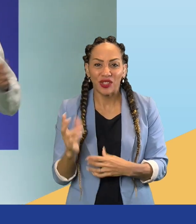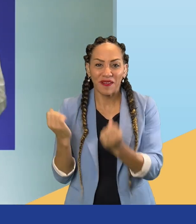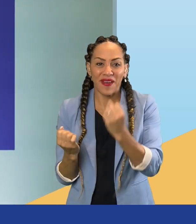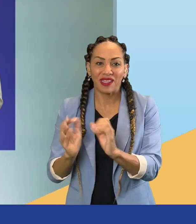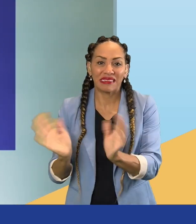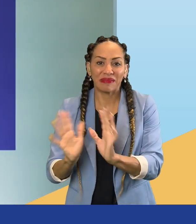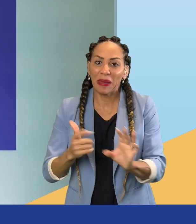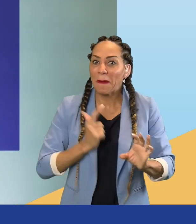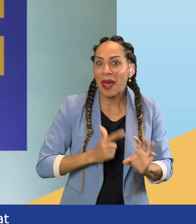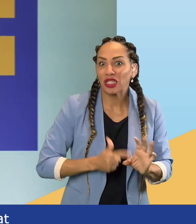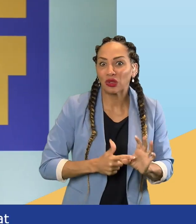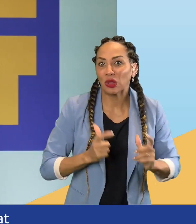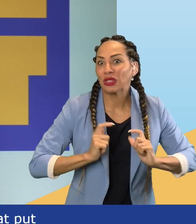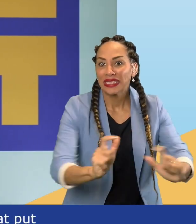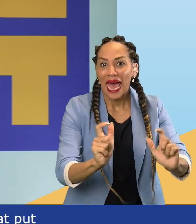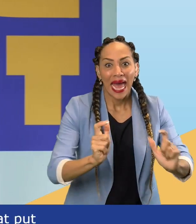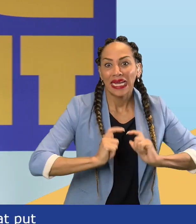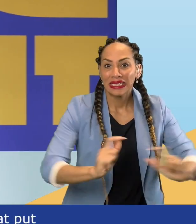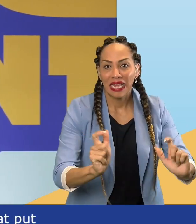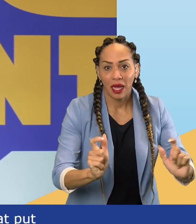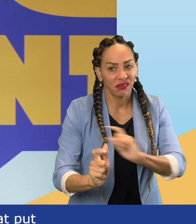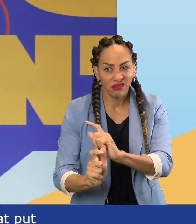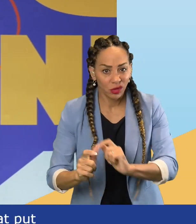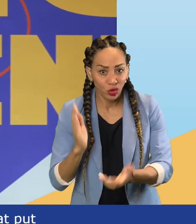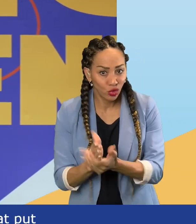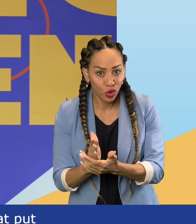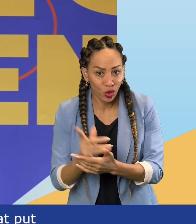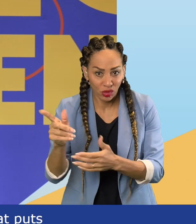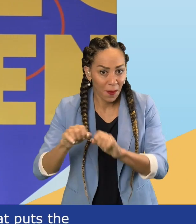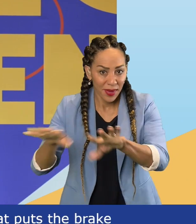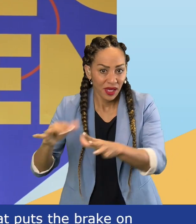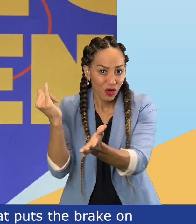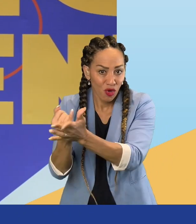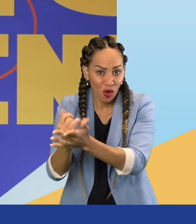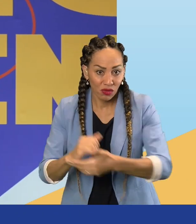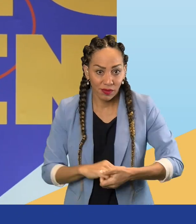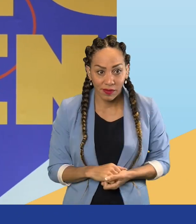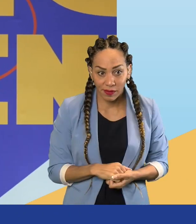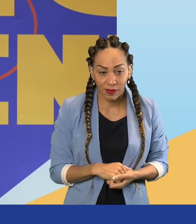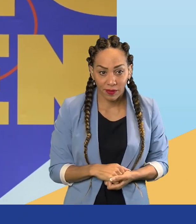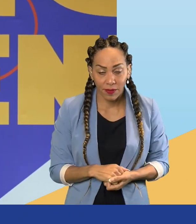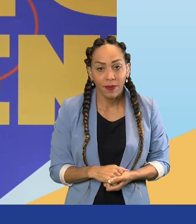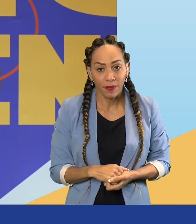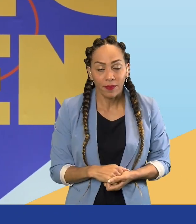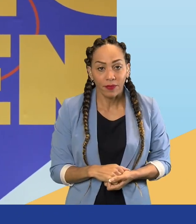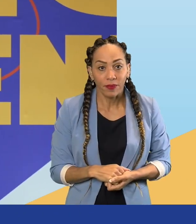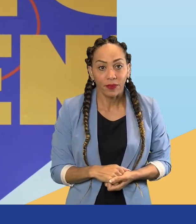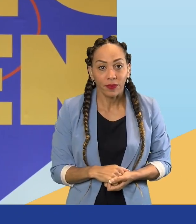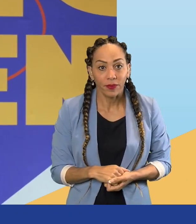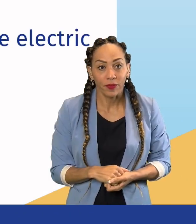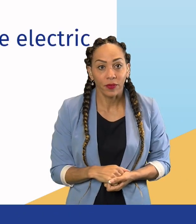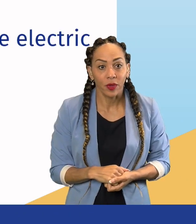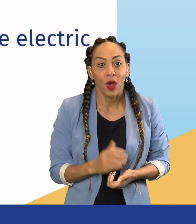stay. That is simply not the case. This year, we have said 1 in 5 cars on the Motability